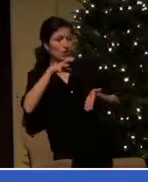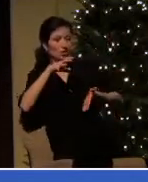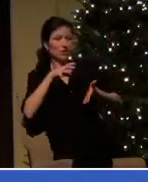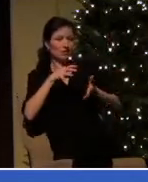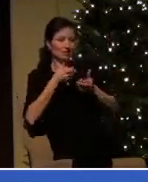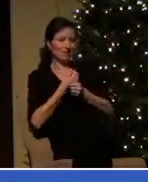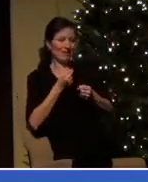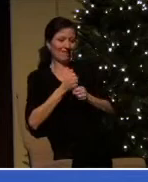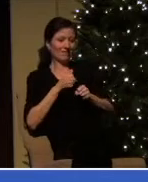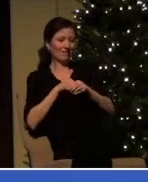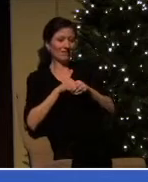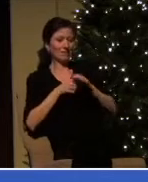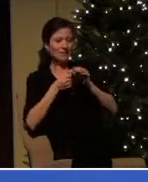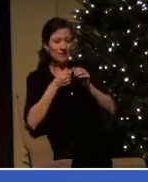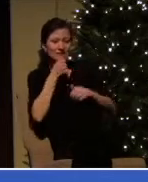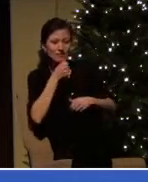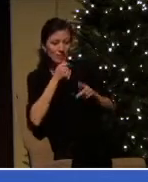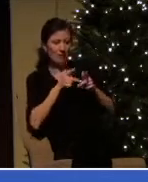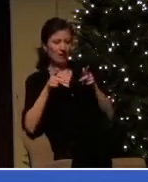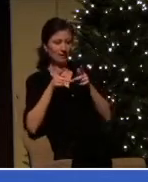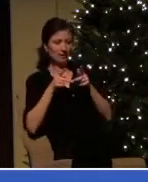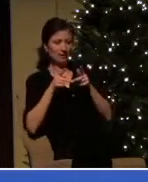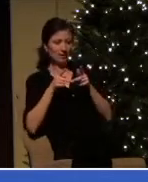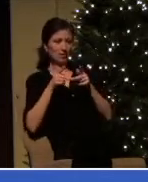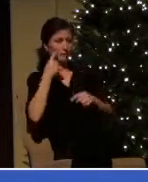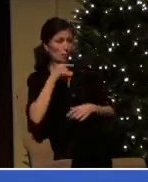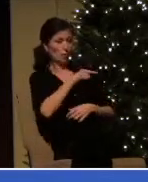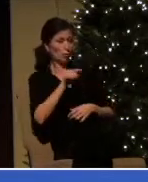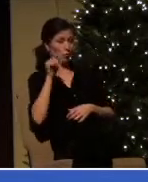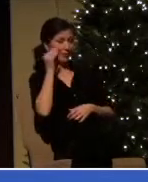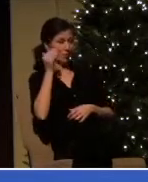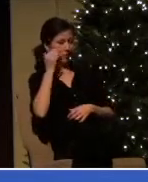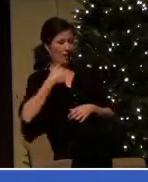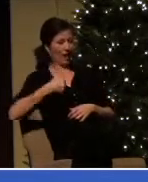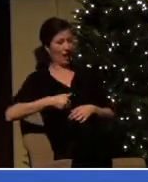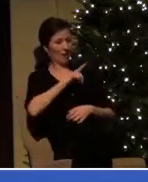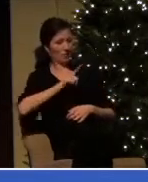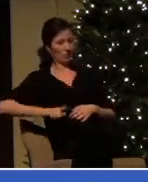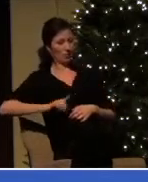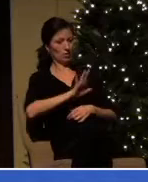I am the Lord, the God of Israel, who summons you by name.